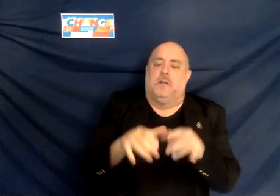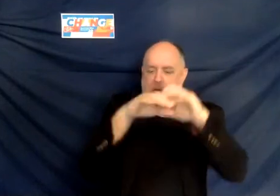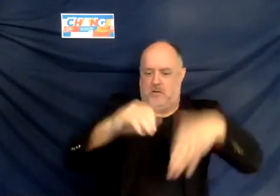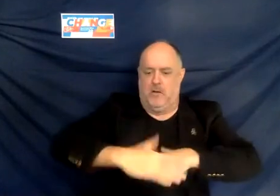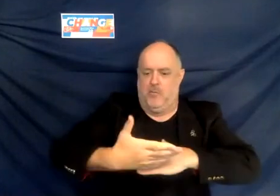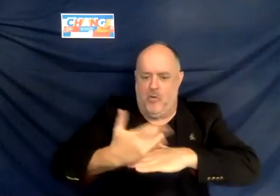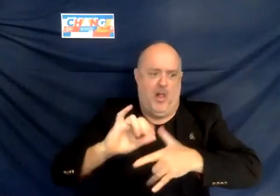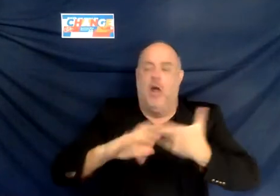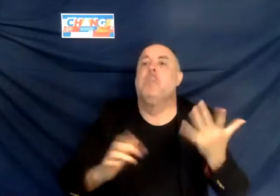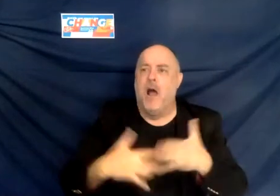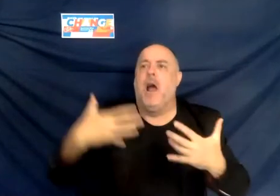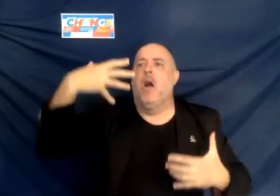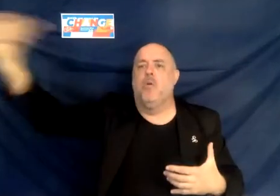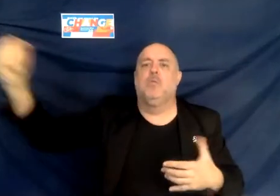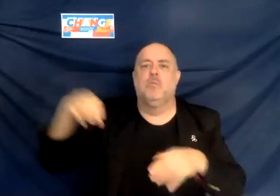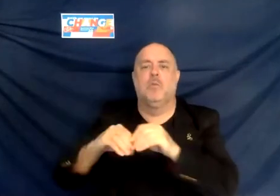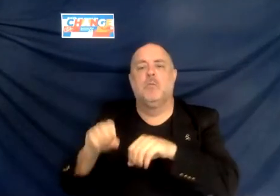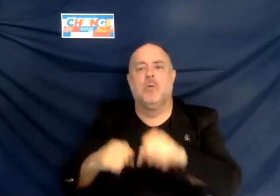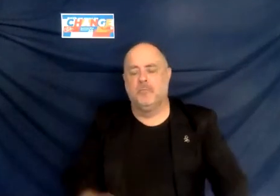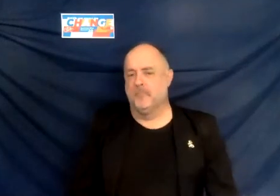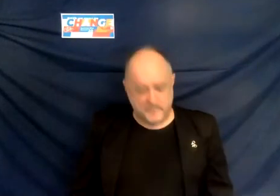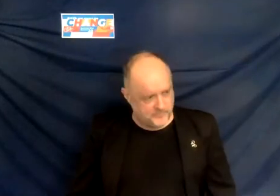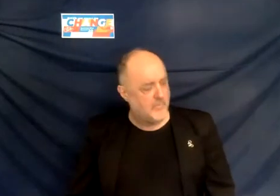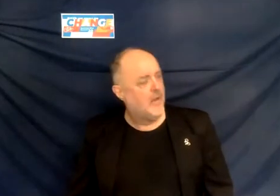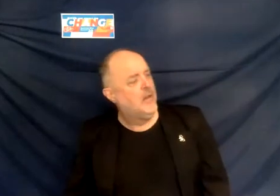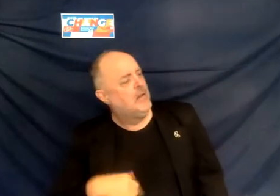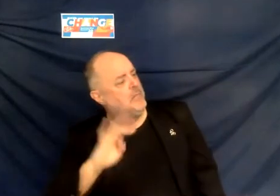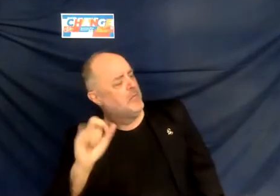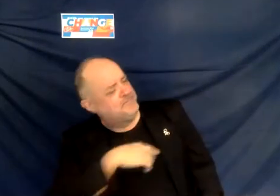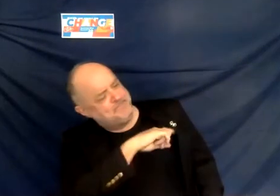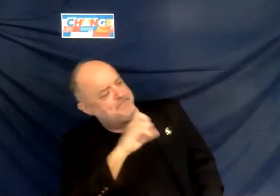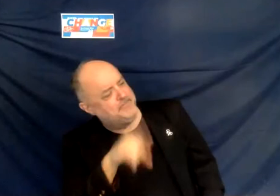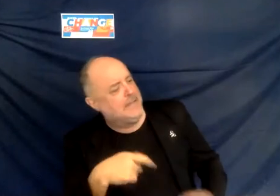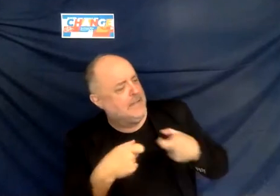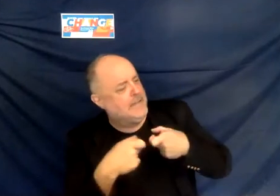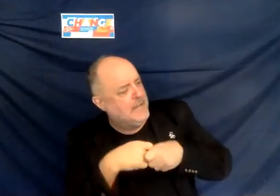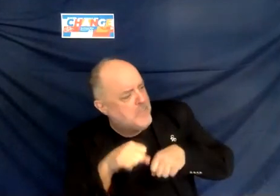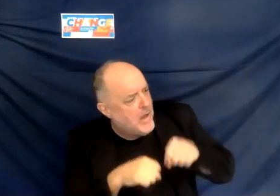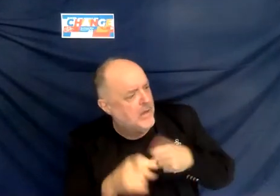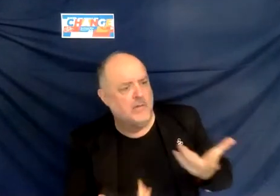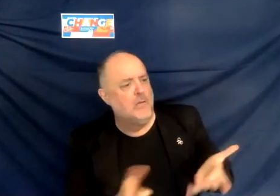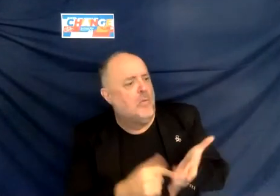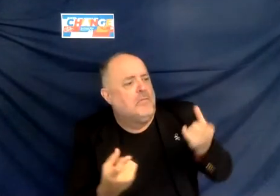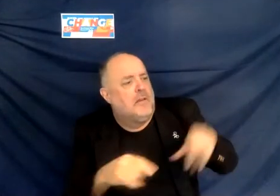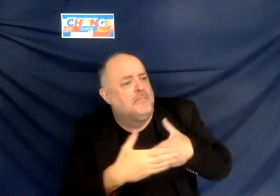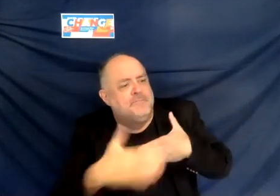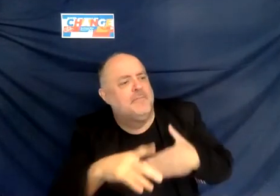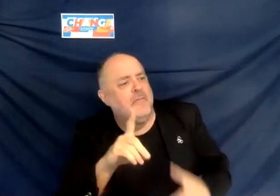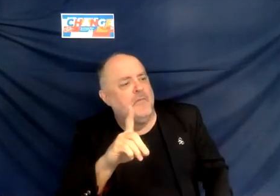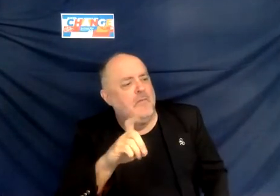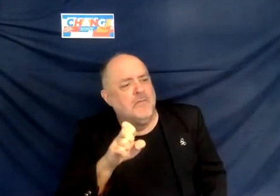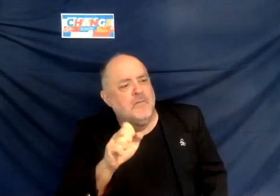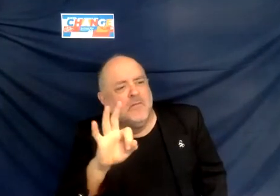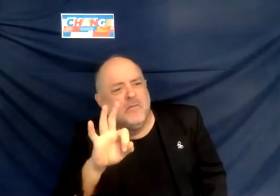Is this part of e-bikes? I'm just interested, like the e-bikes and what's next for Delft. So